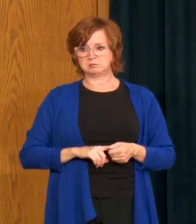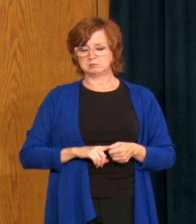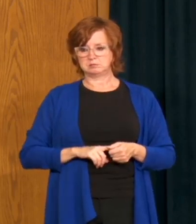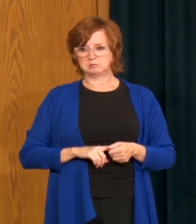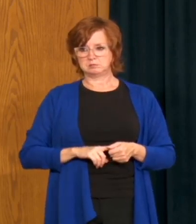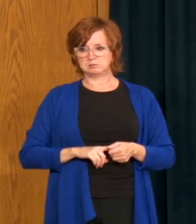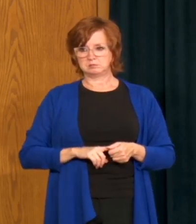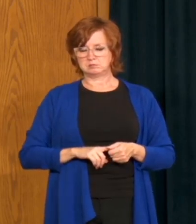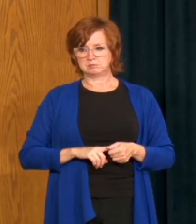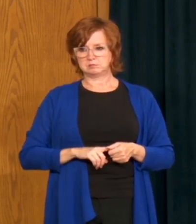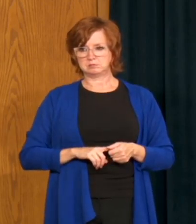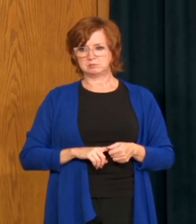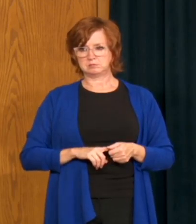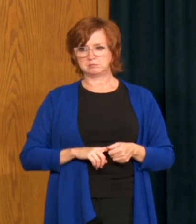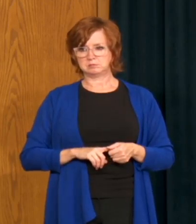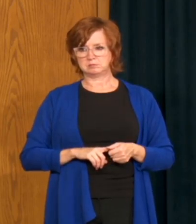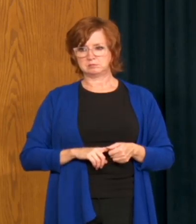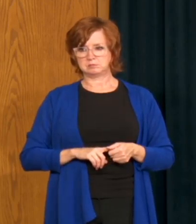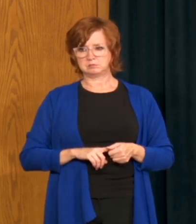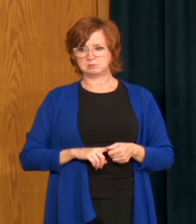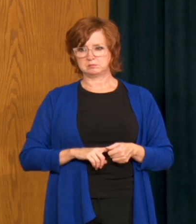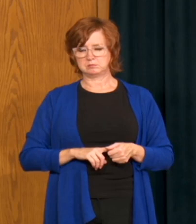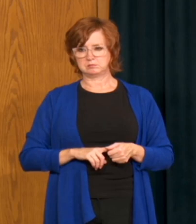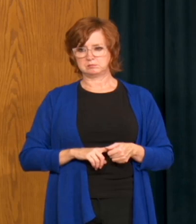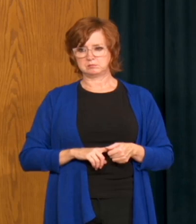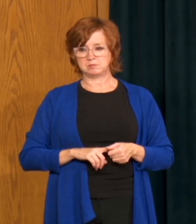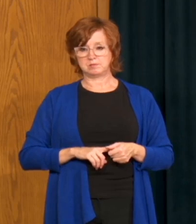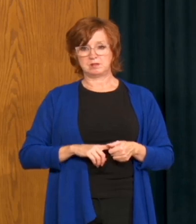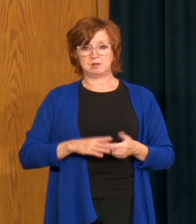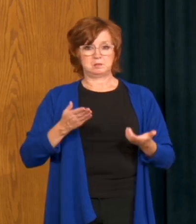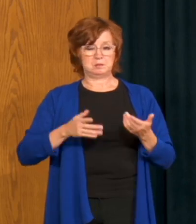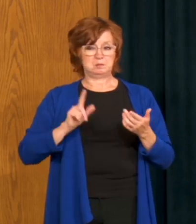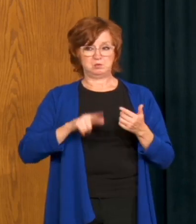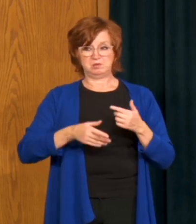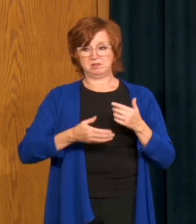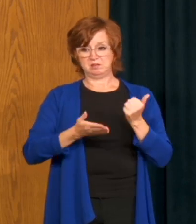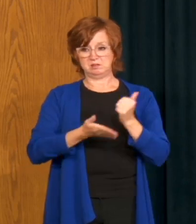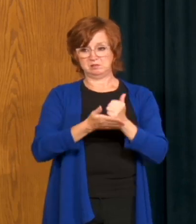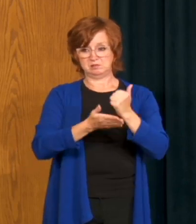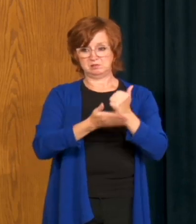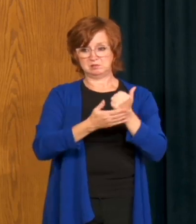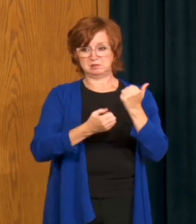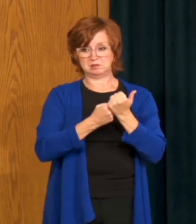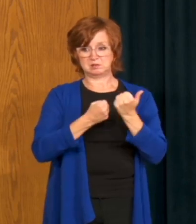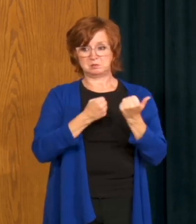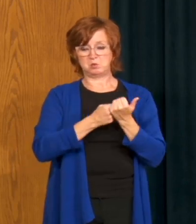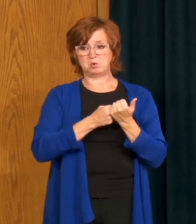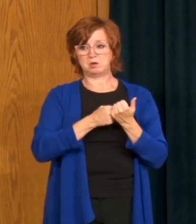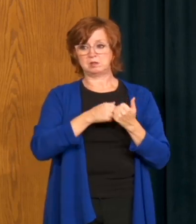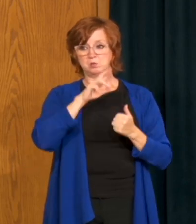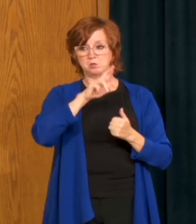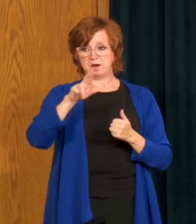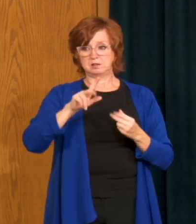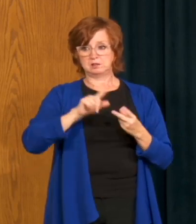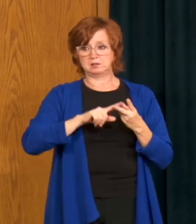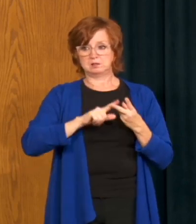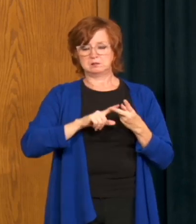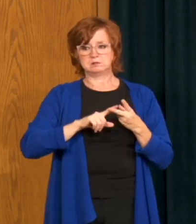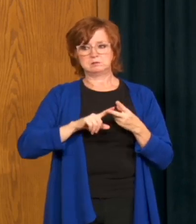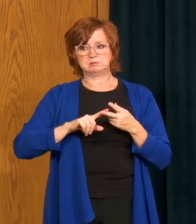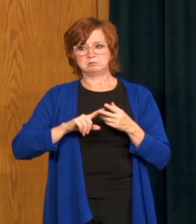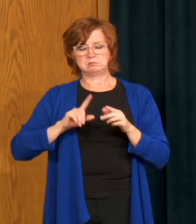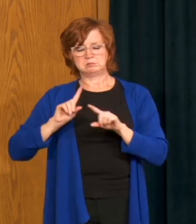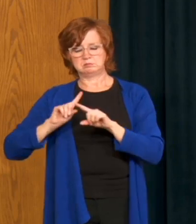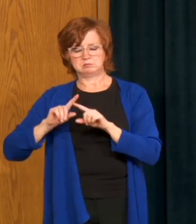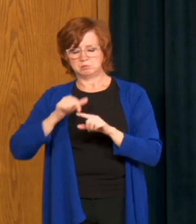even the city of Regina that depends on that kind of revenue to pay off the stadium now that this decision has been made? And I know it's different than the